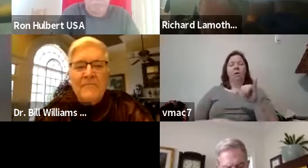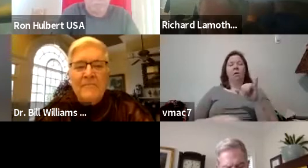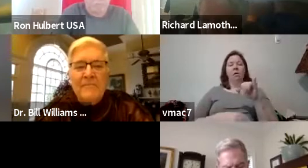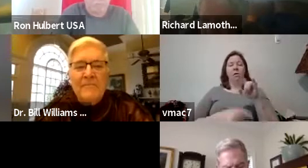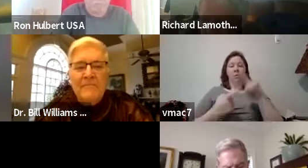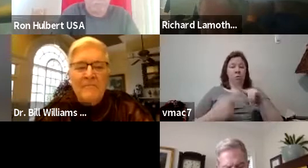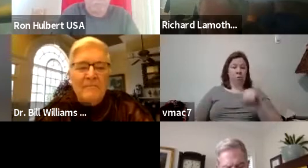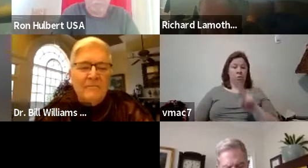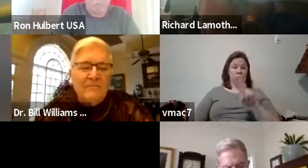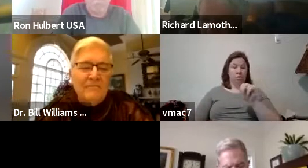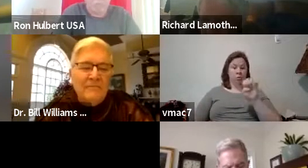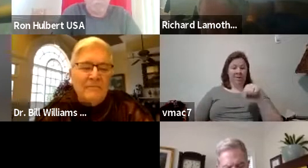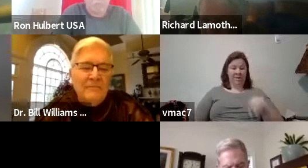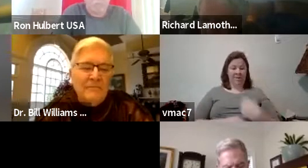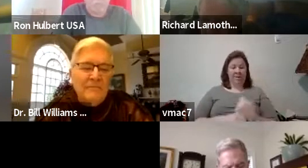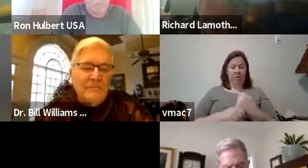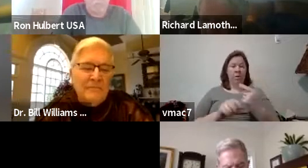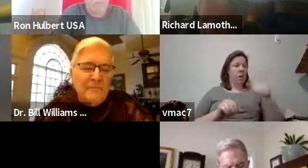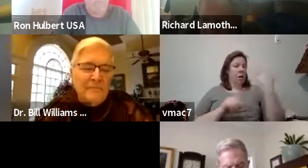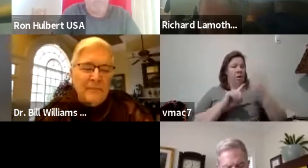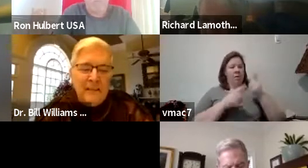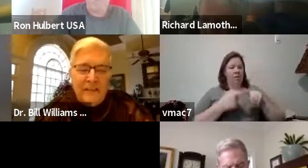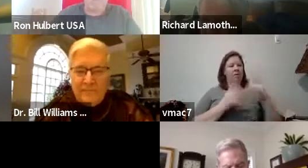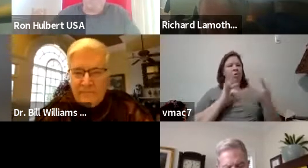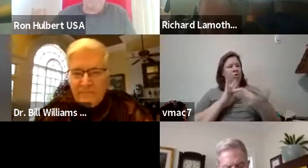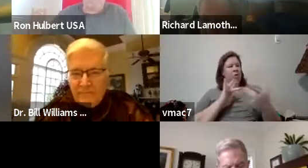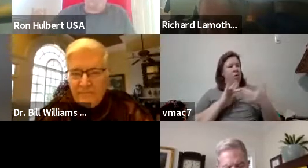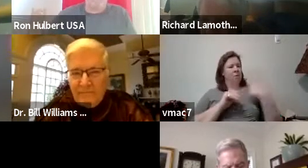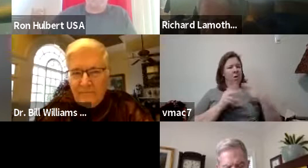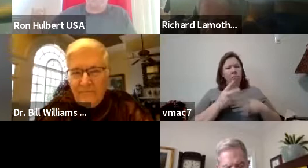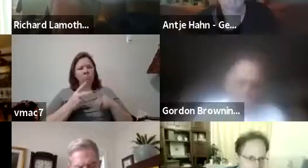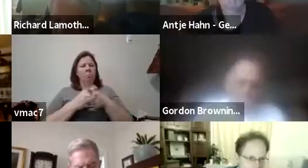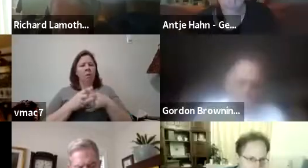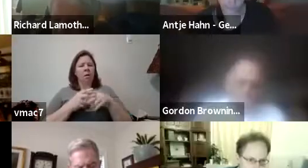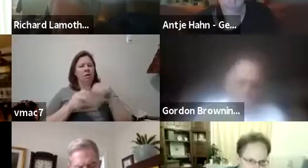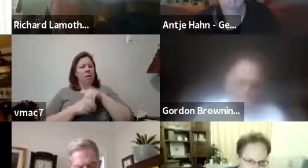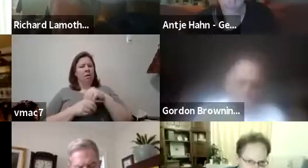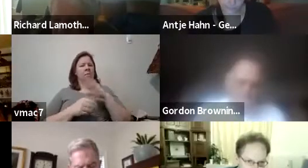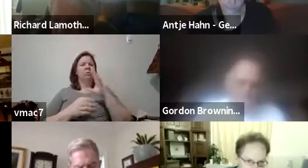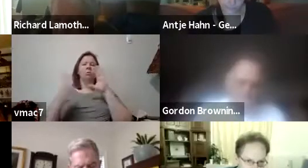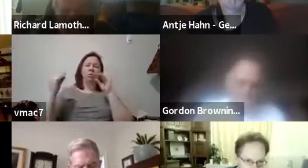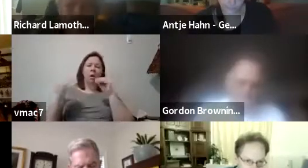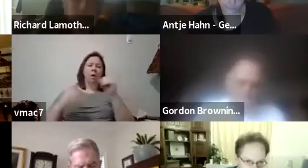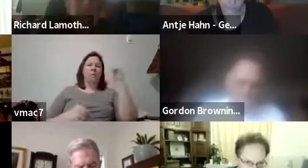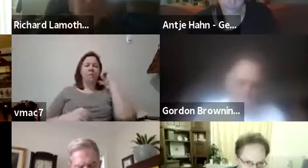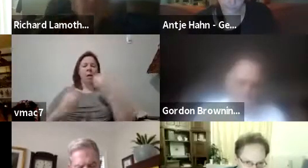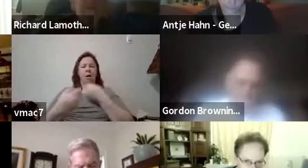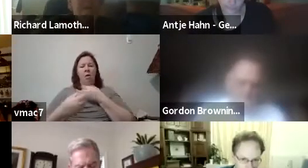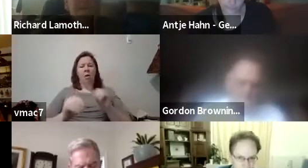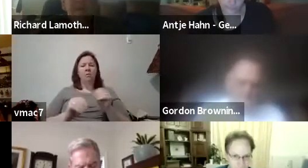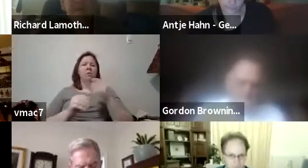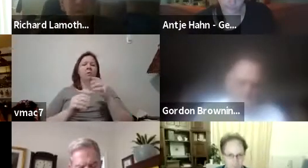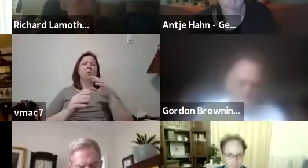this year. Another friend of mine reached out and I started plugging in, logged into my back office, started listening to the pre-recorded